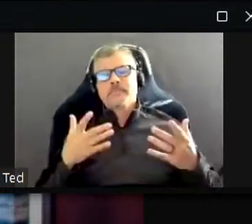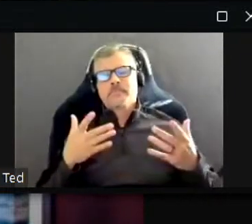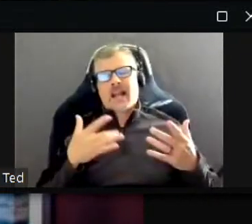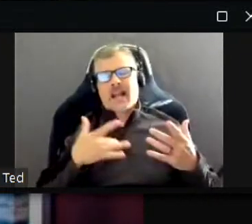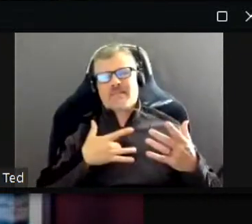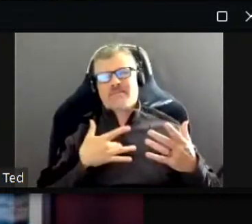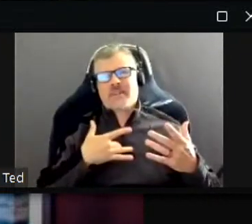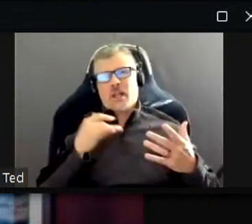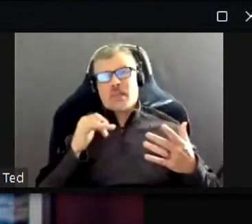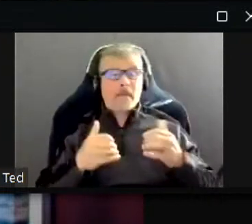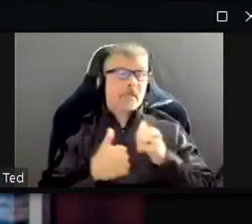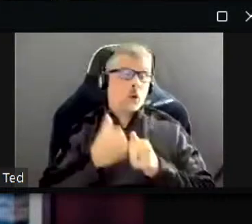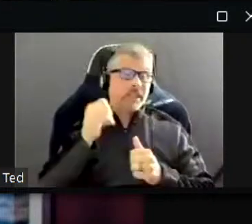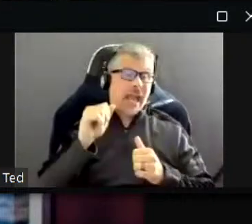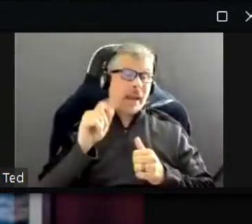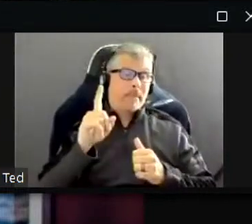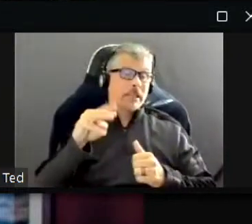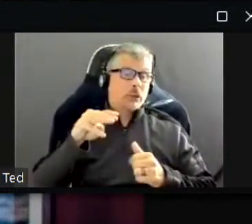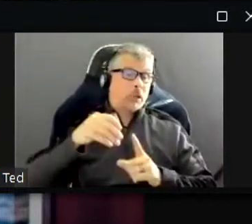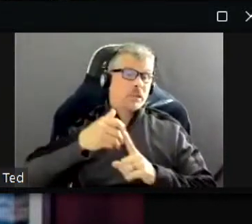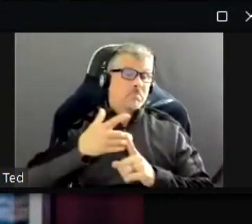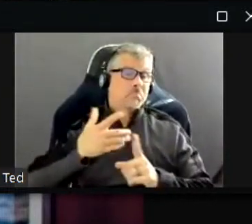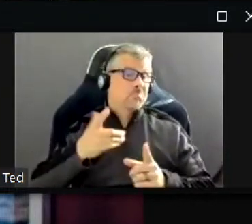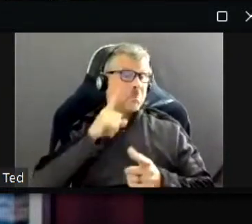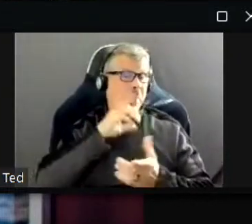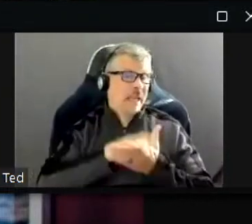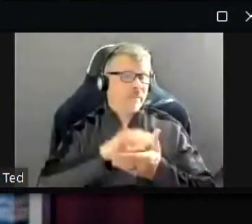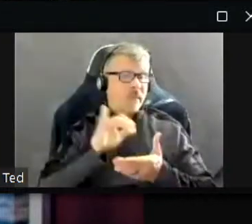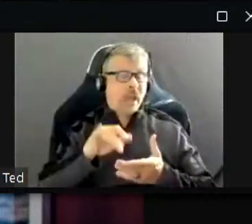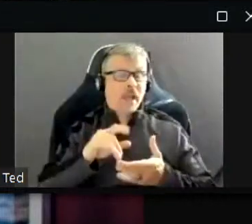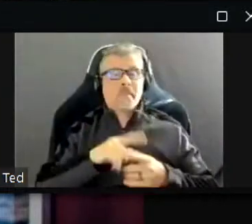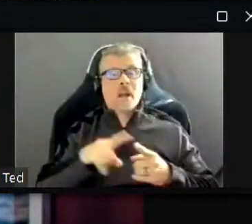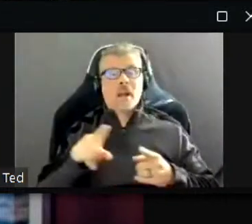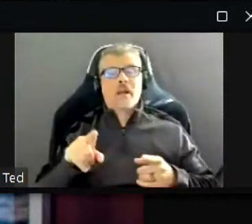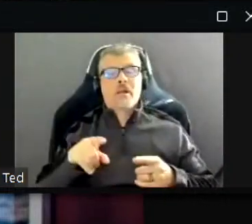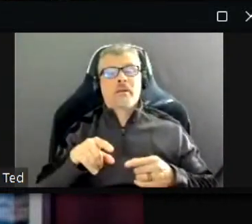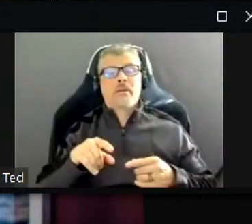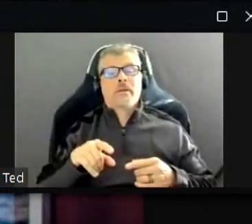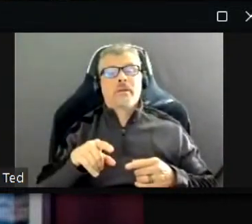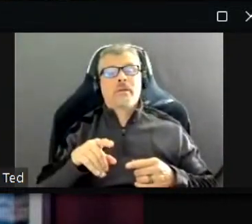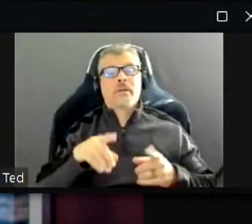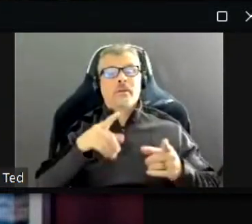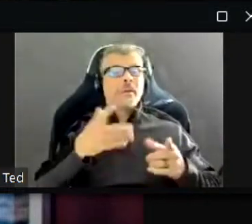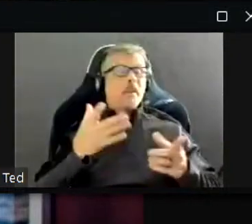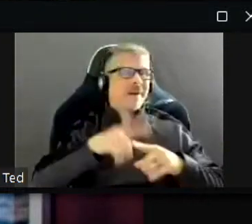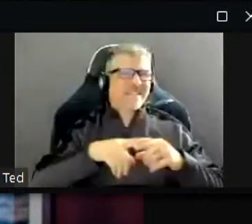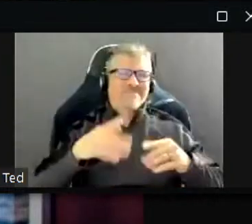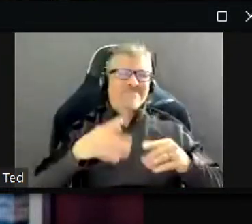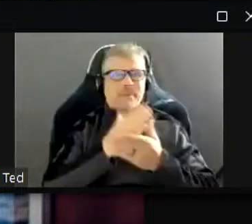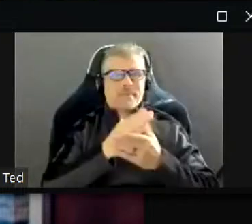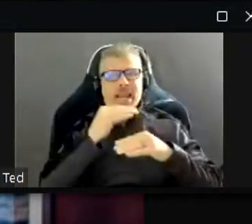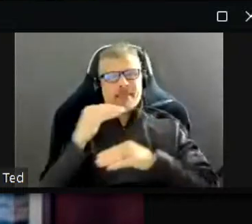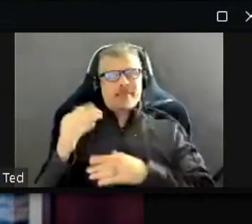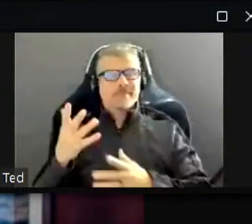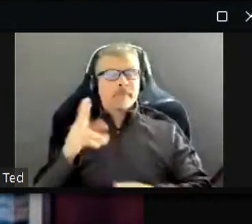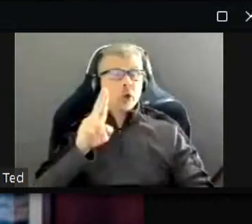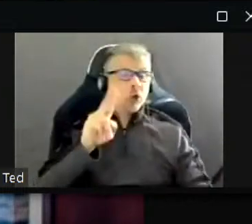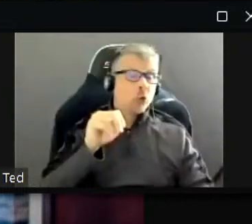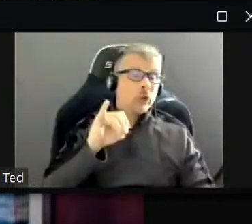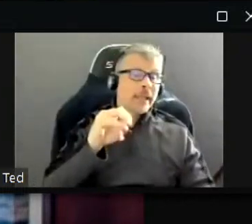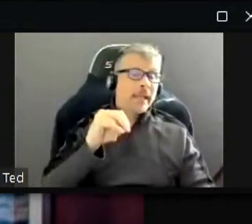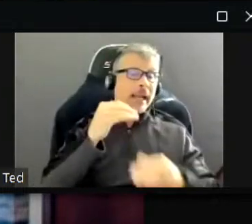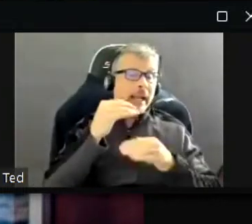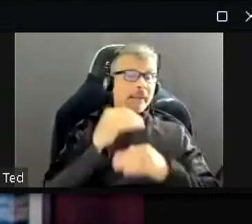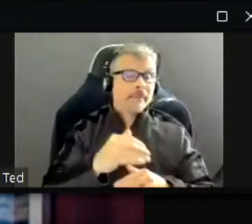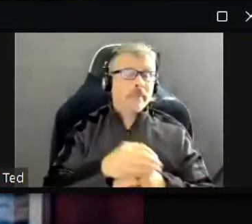the administrators. But then when you go to different places, you have you have unions, you have